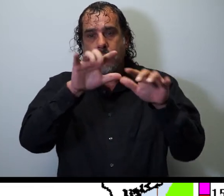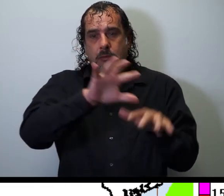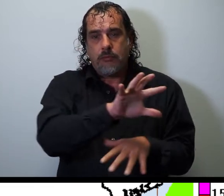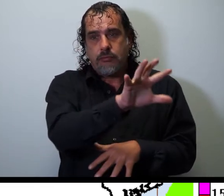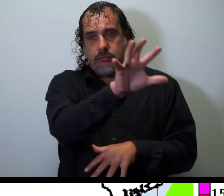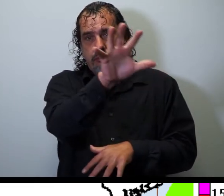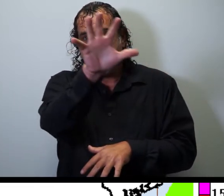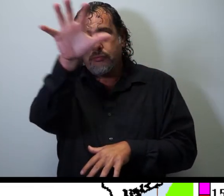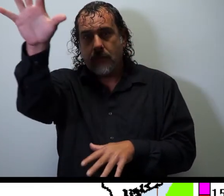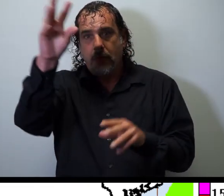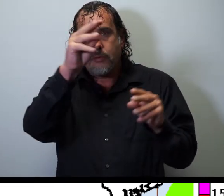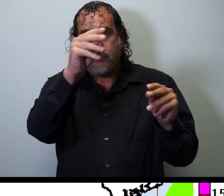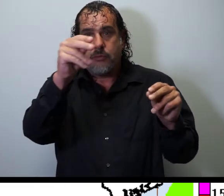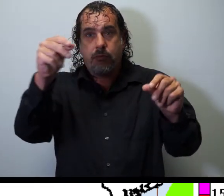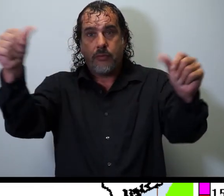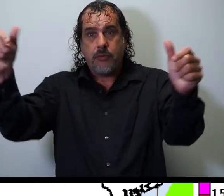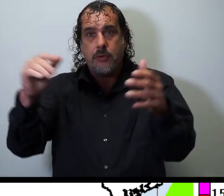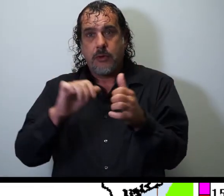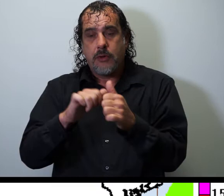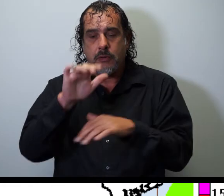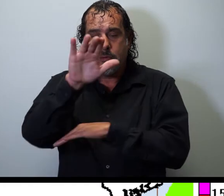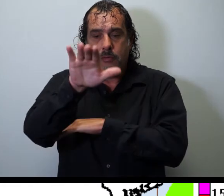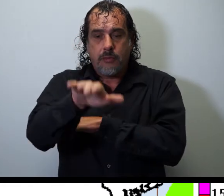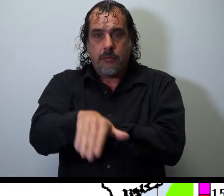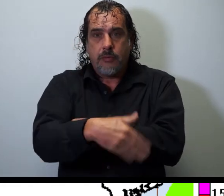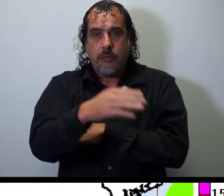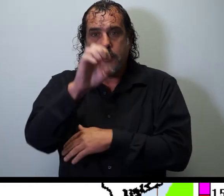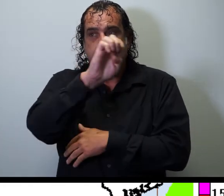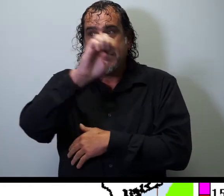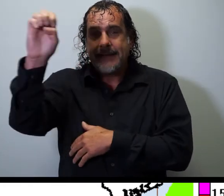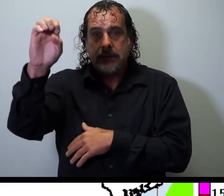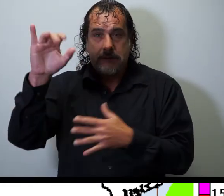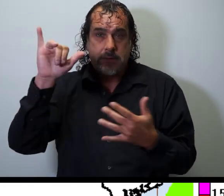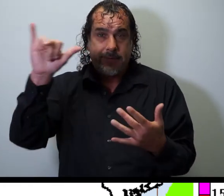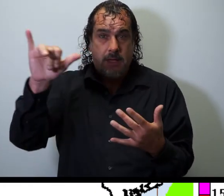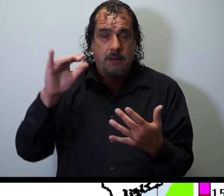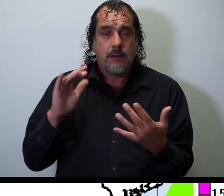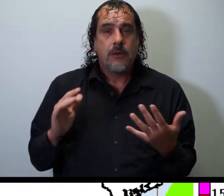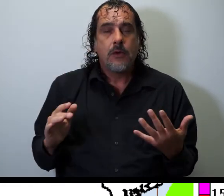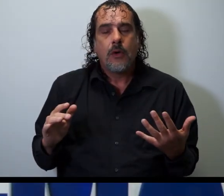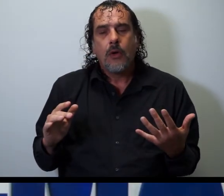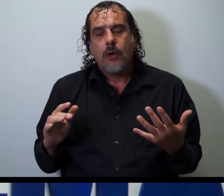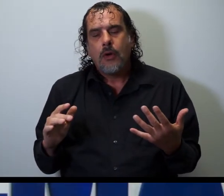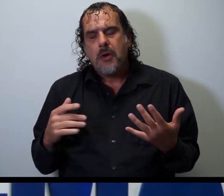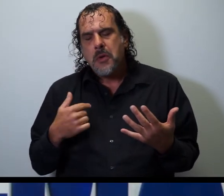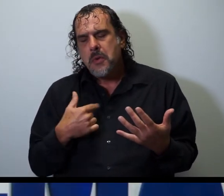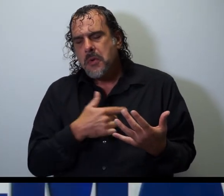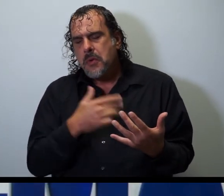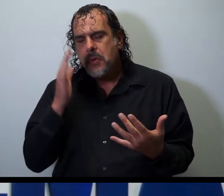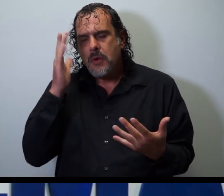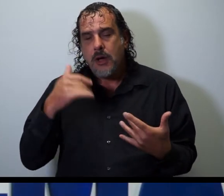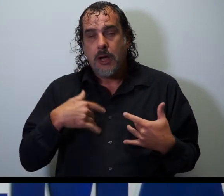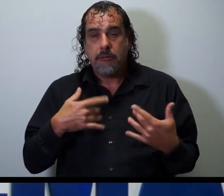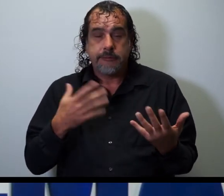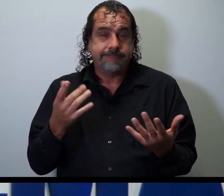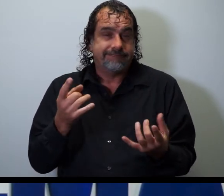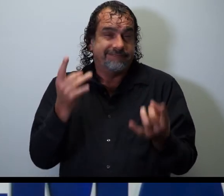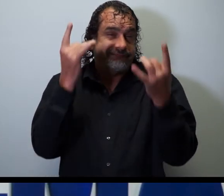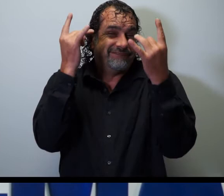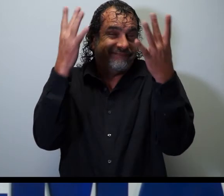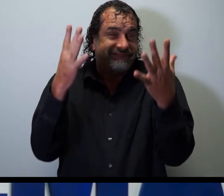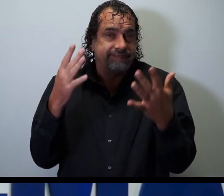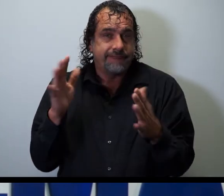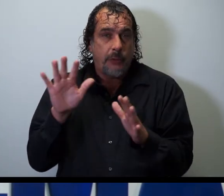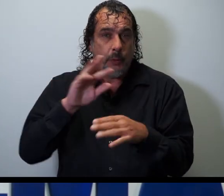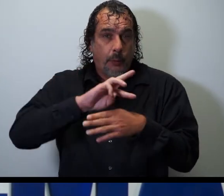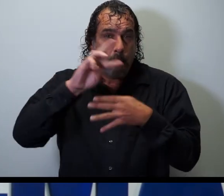will dissipate on the rainfall from there on throughout to the eastern portions of our state. Pretty much going to have a nasty